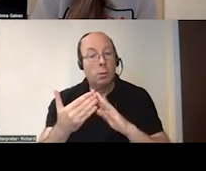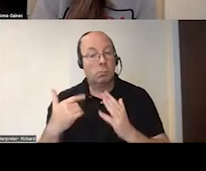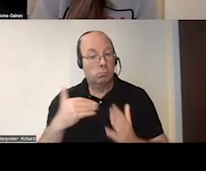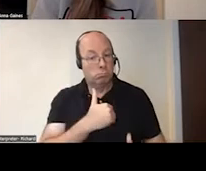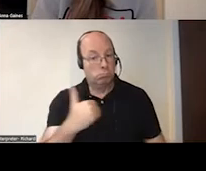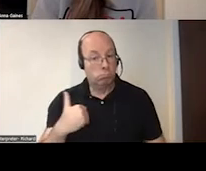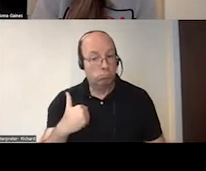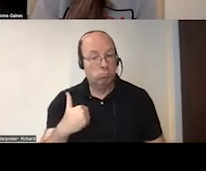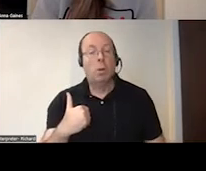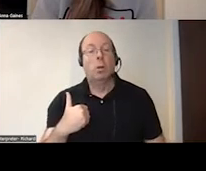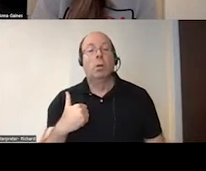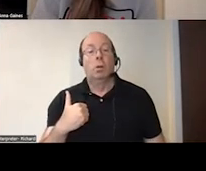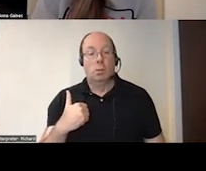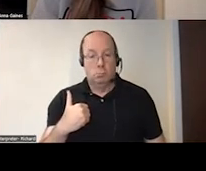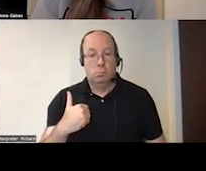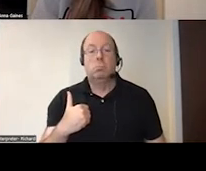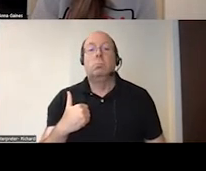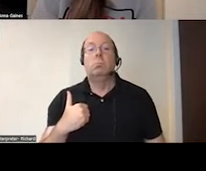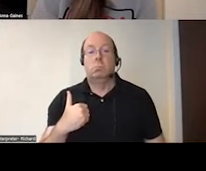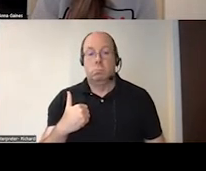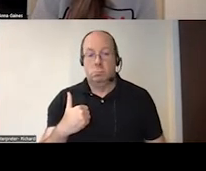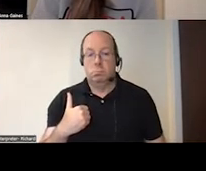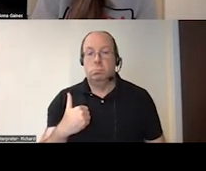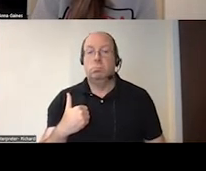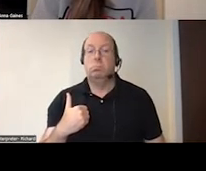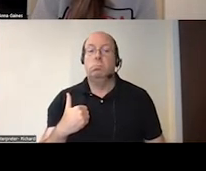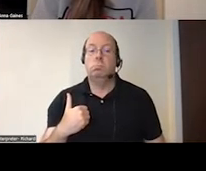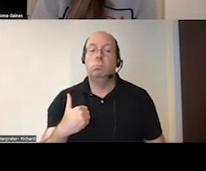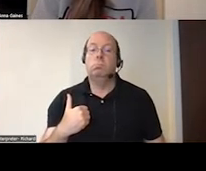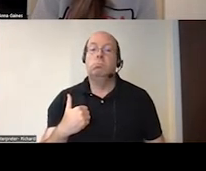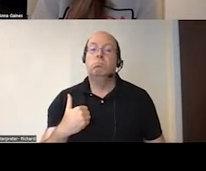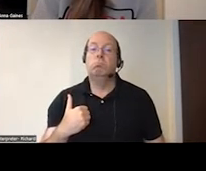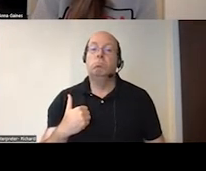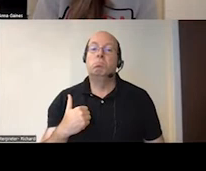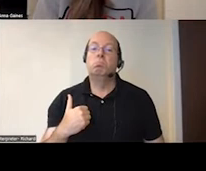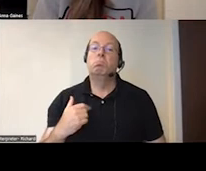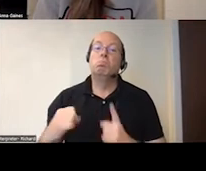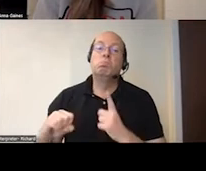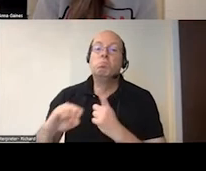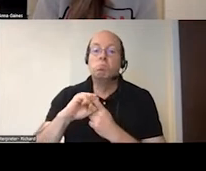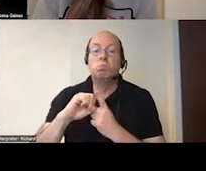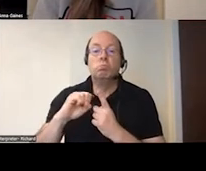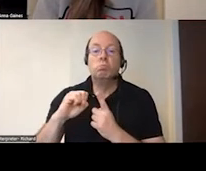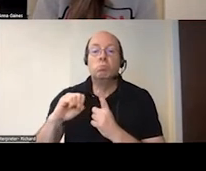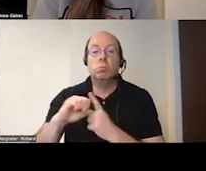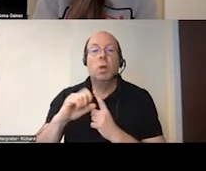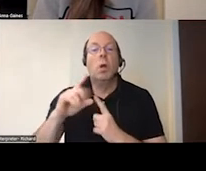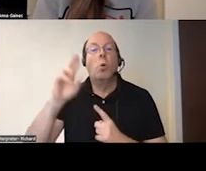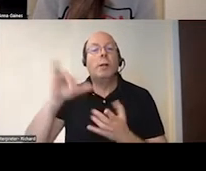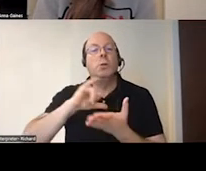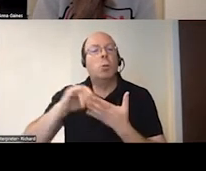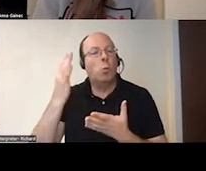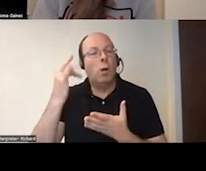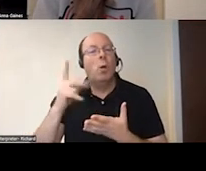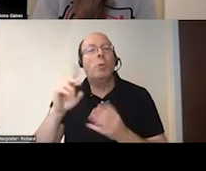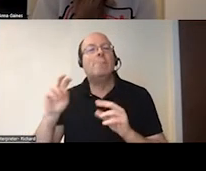it has an impact in sort of indirect ways for us. You know, one of the reasons that we came back to Rochester, we had sort of